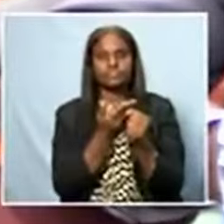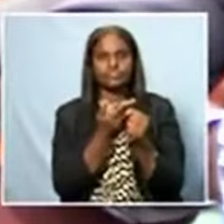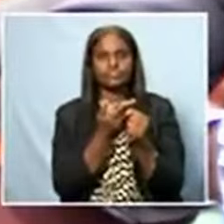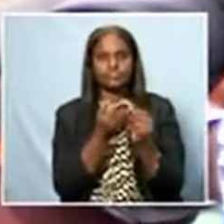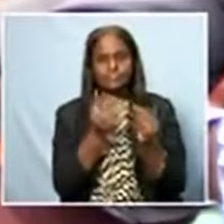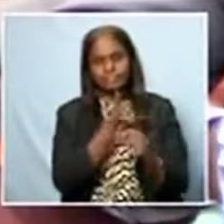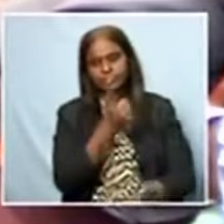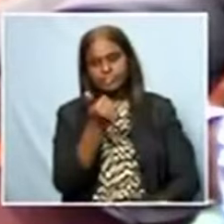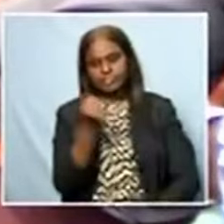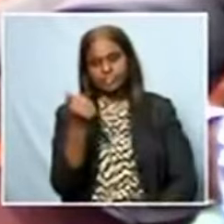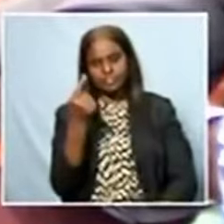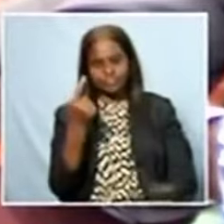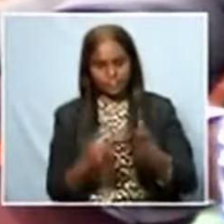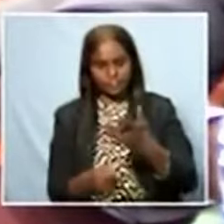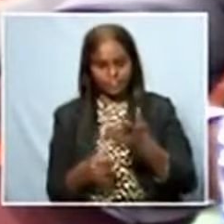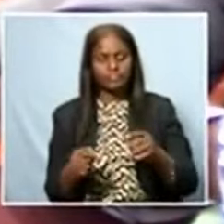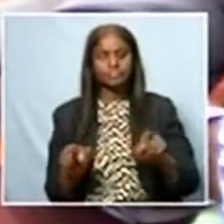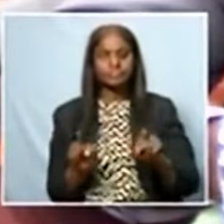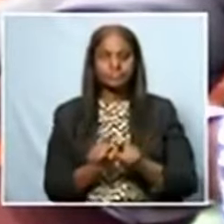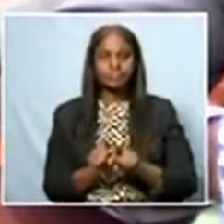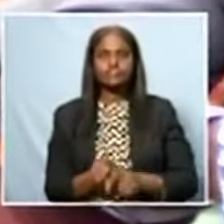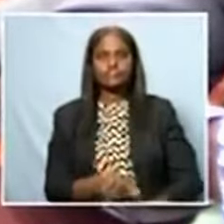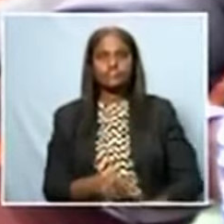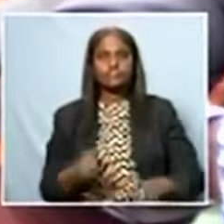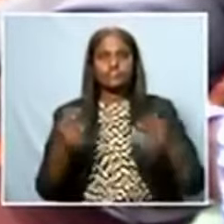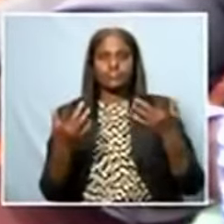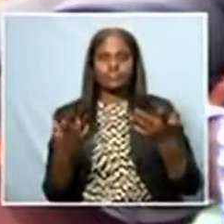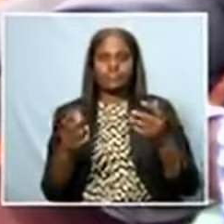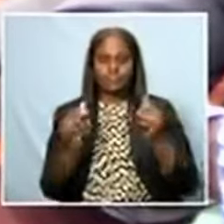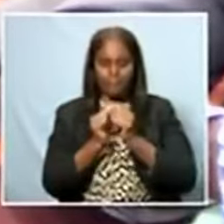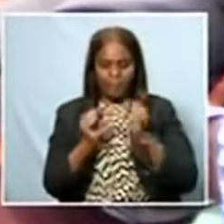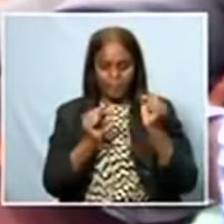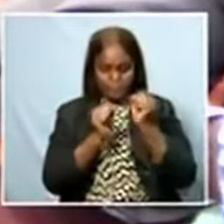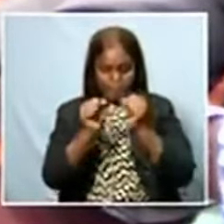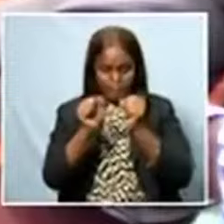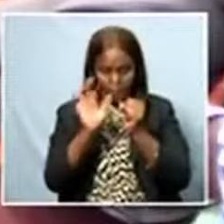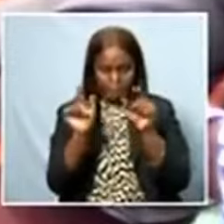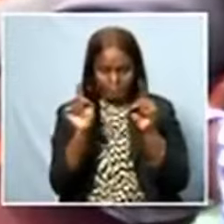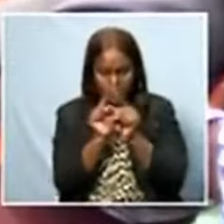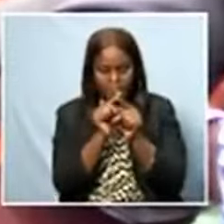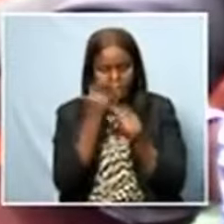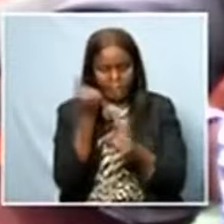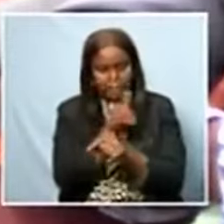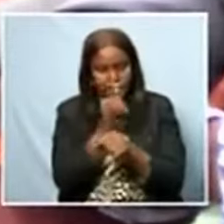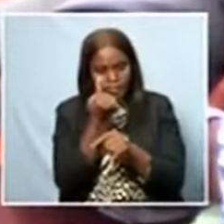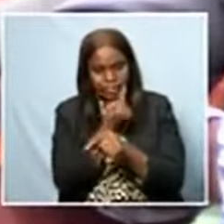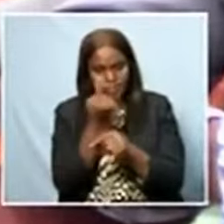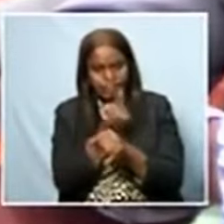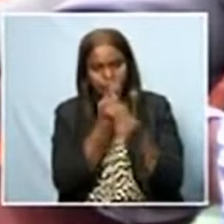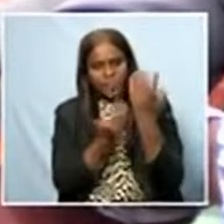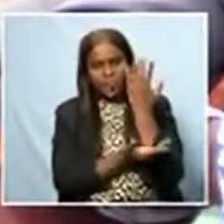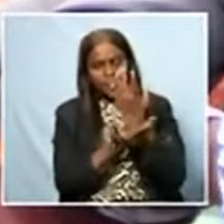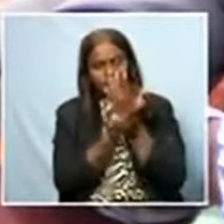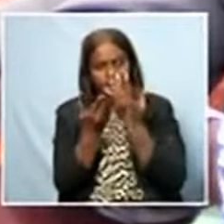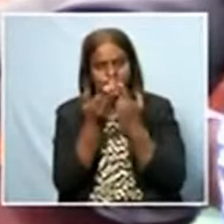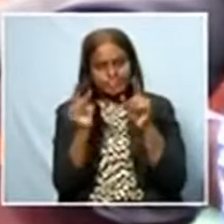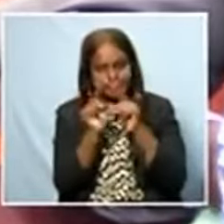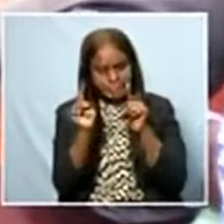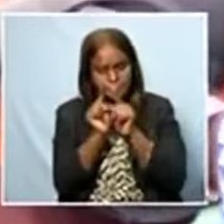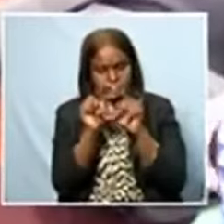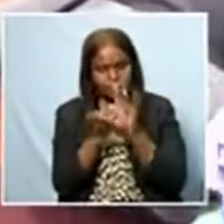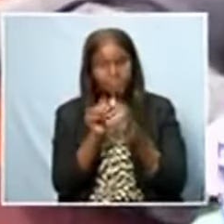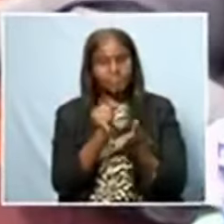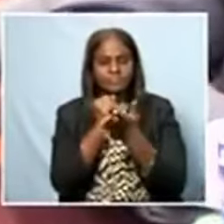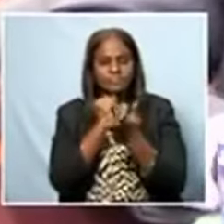The other implication is a unified discipline system. A single framework will enhance consistency in